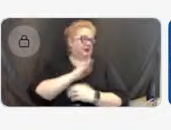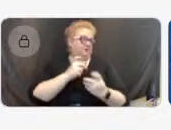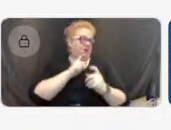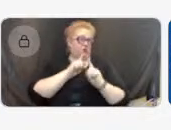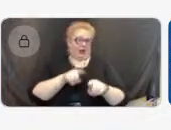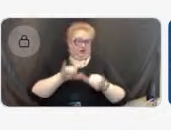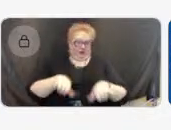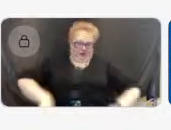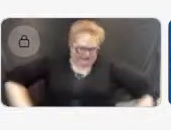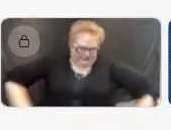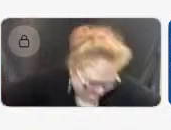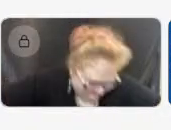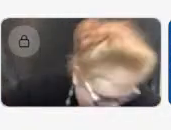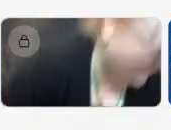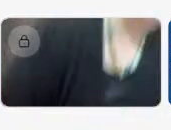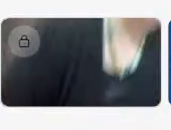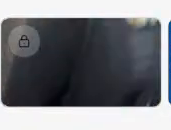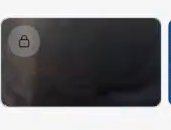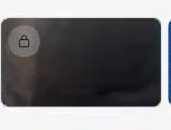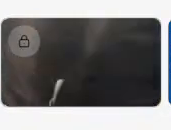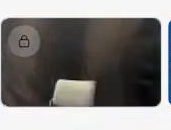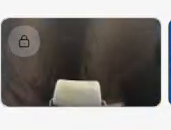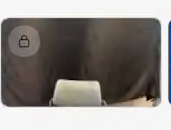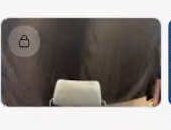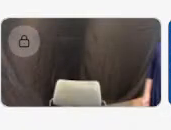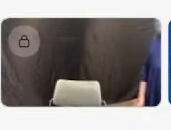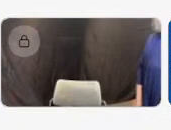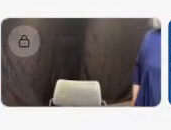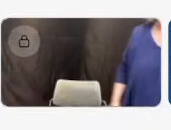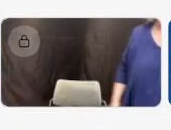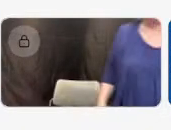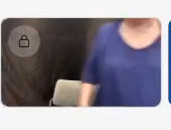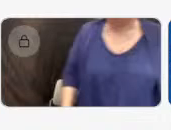question? No, I didn't.